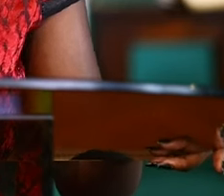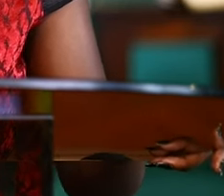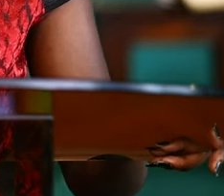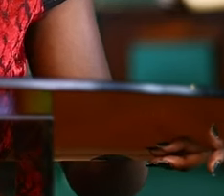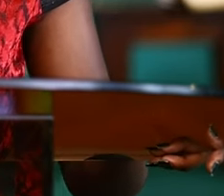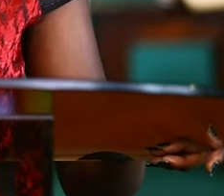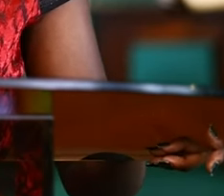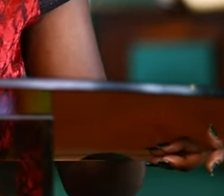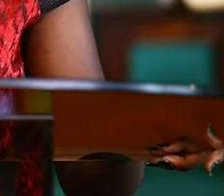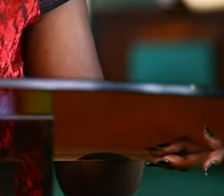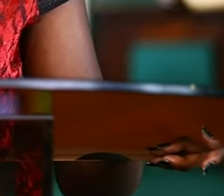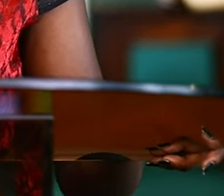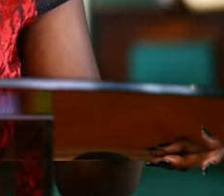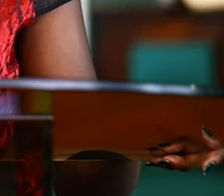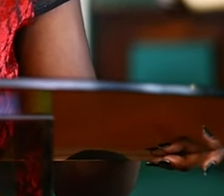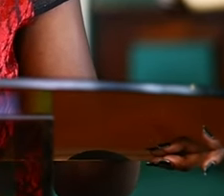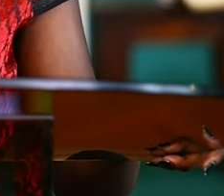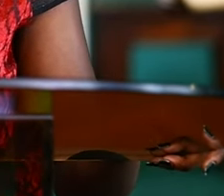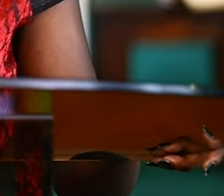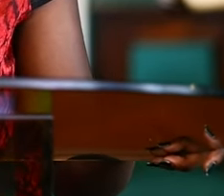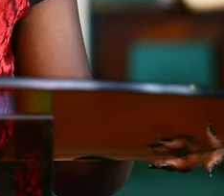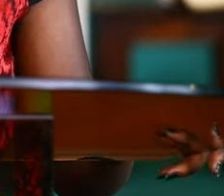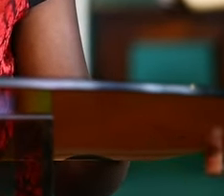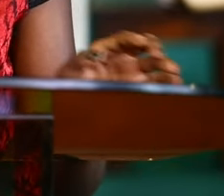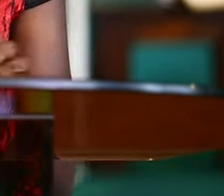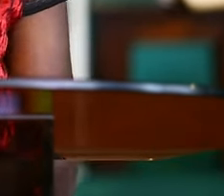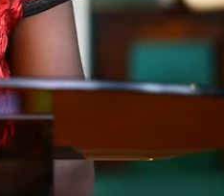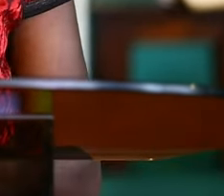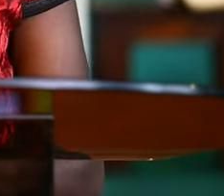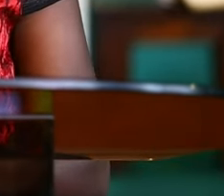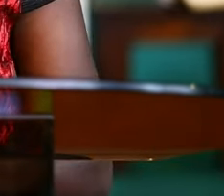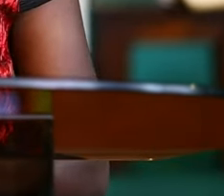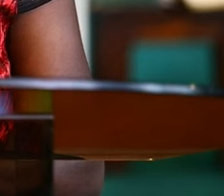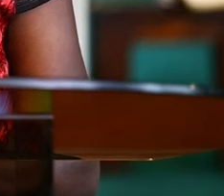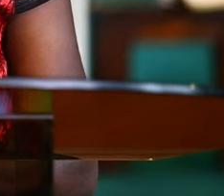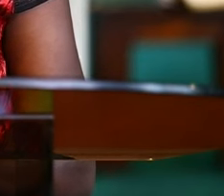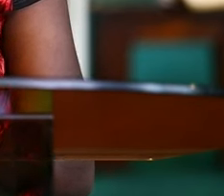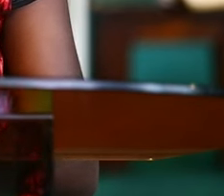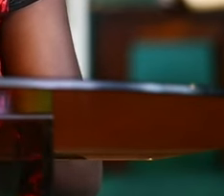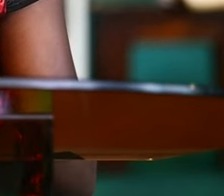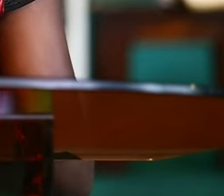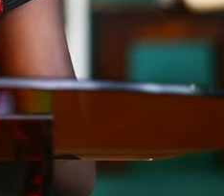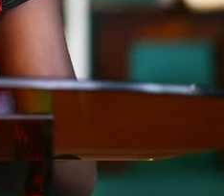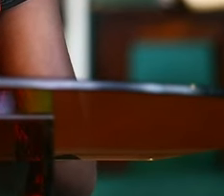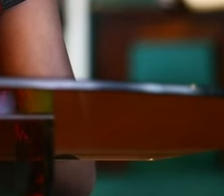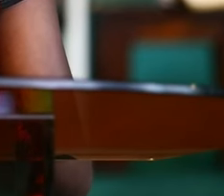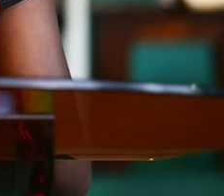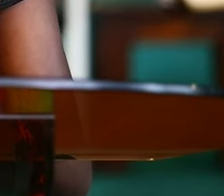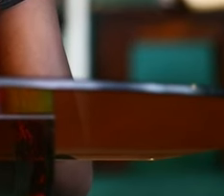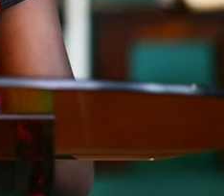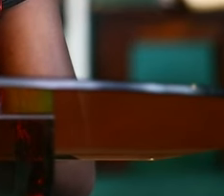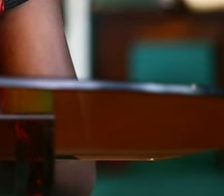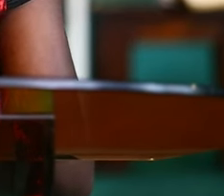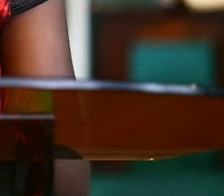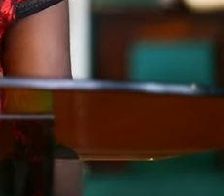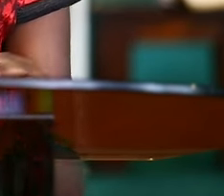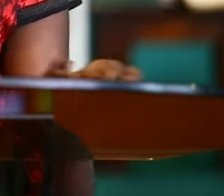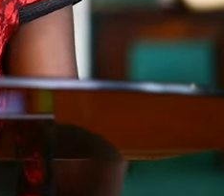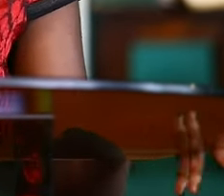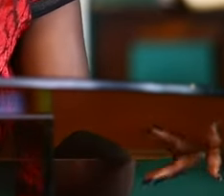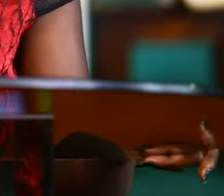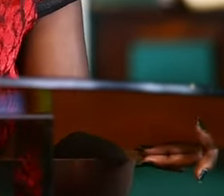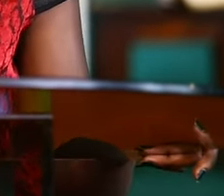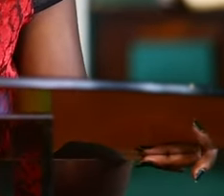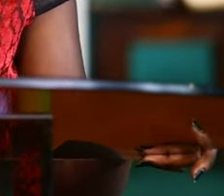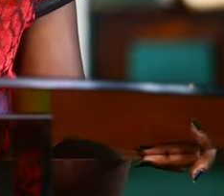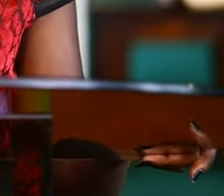passed. To his surprise, a few listeners gave him money. At the end of the sermon, the deacon was very pleased. "You